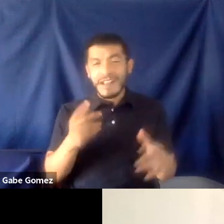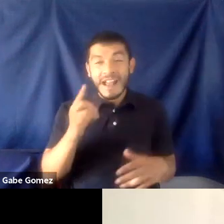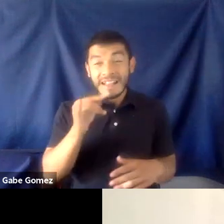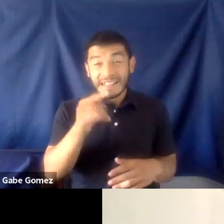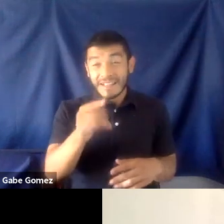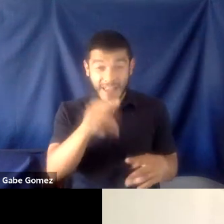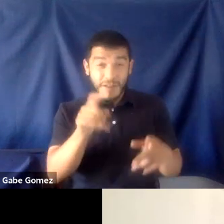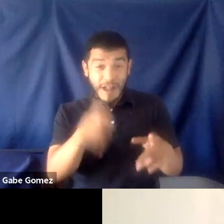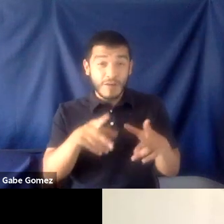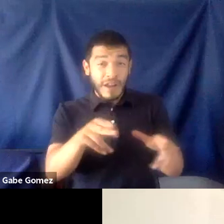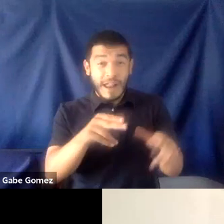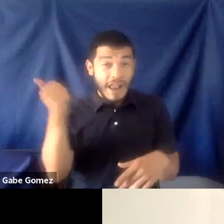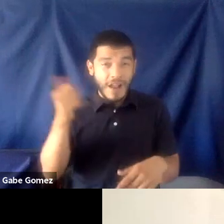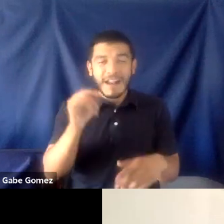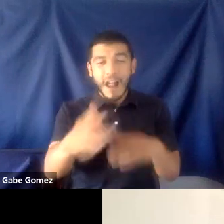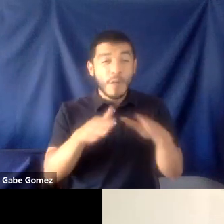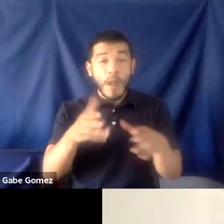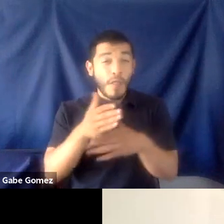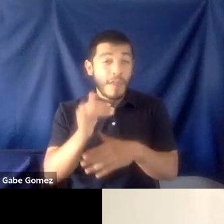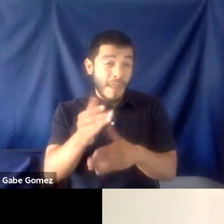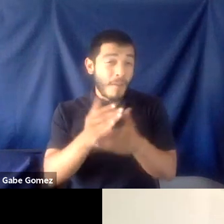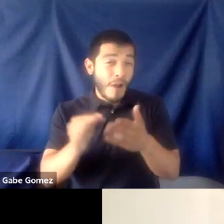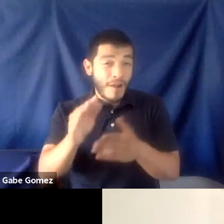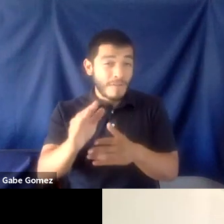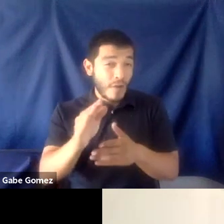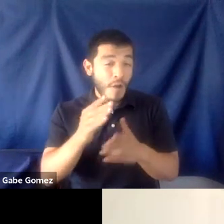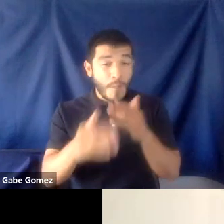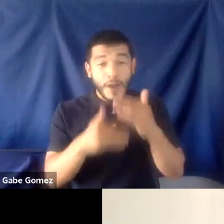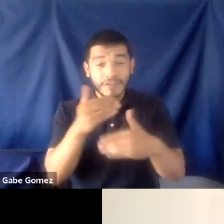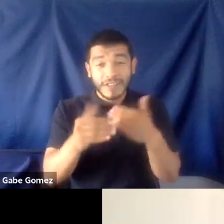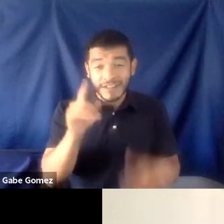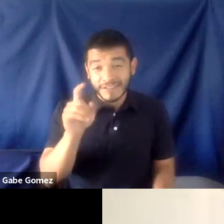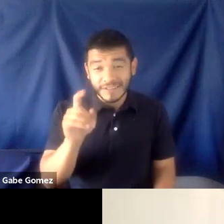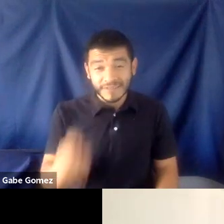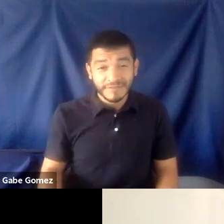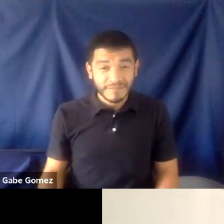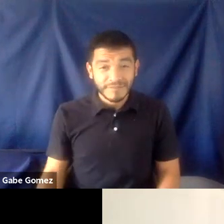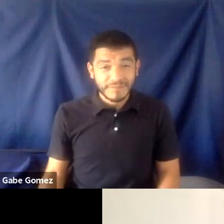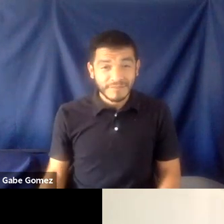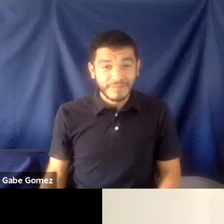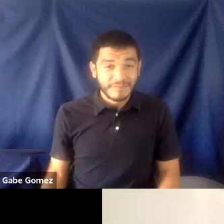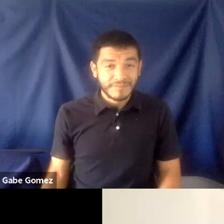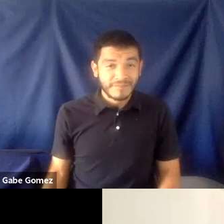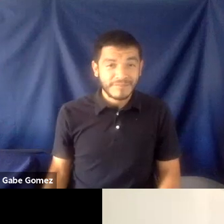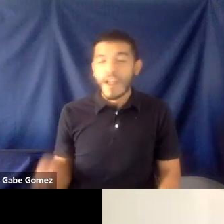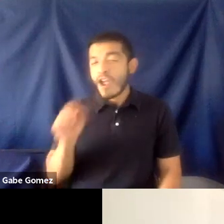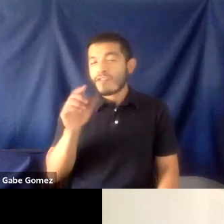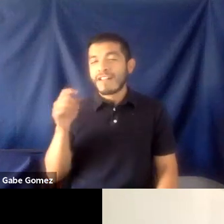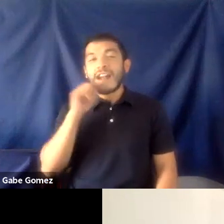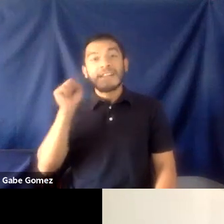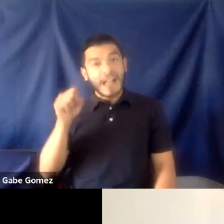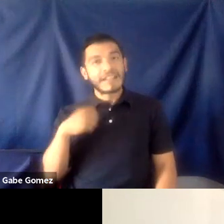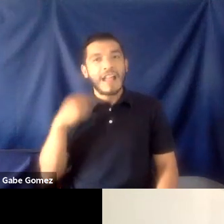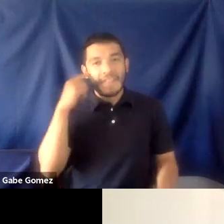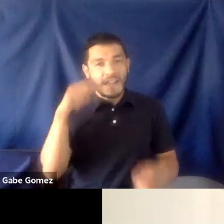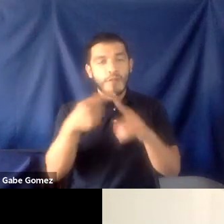walk through that part of your artistic process? Yeah, I think it's when you're making a film, I mean, it has to be something that